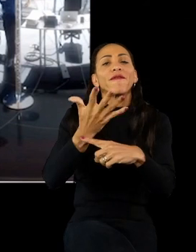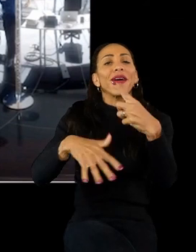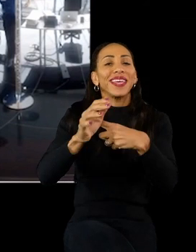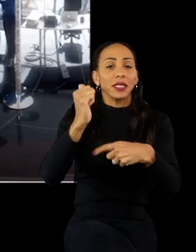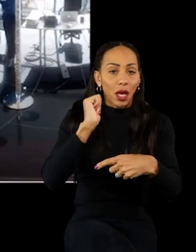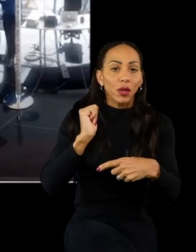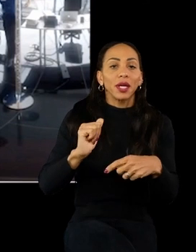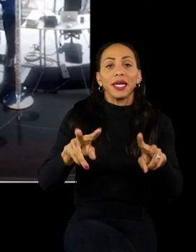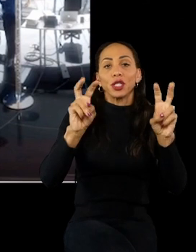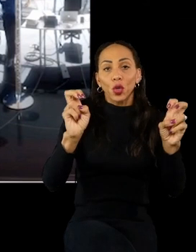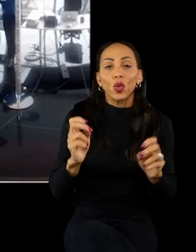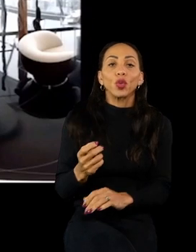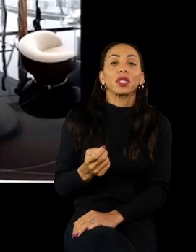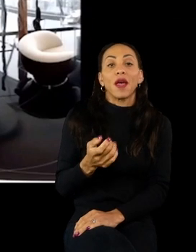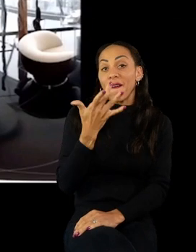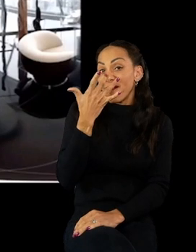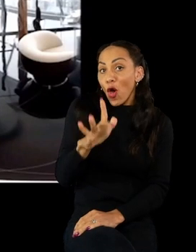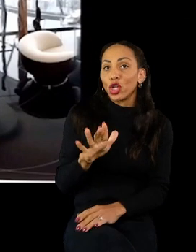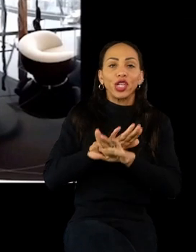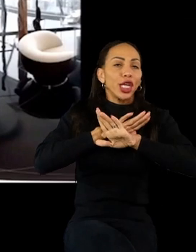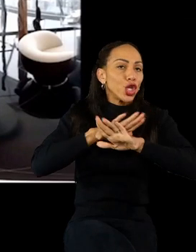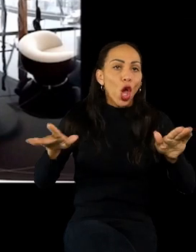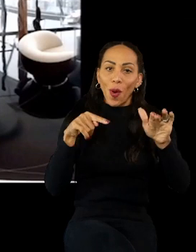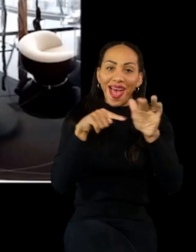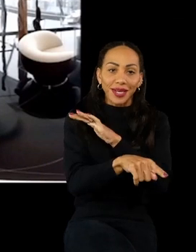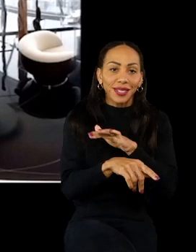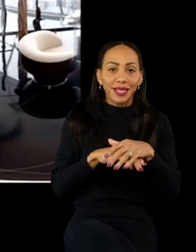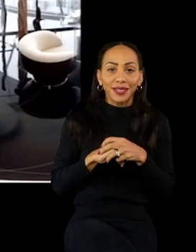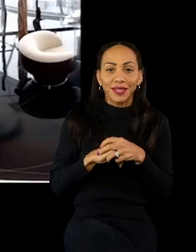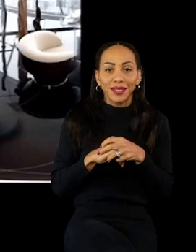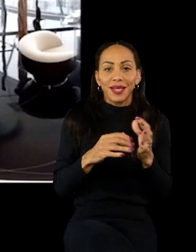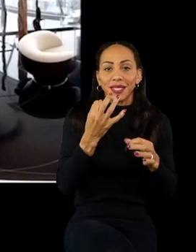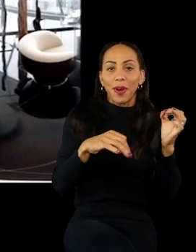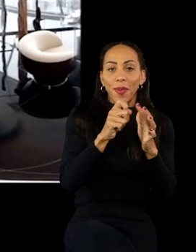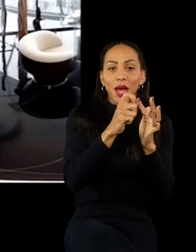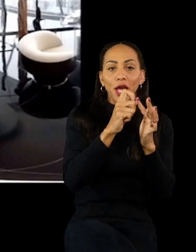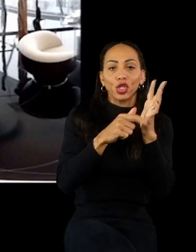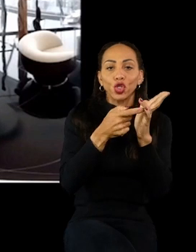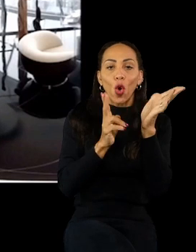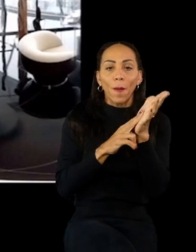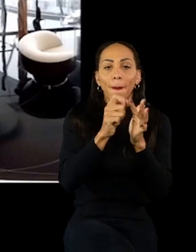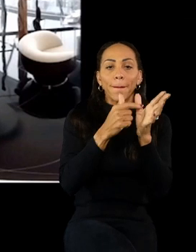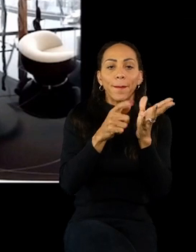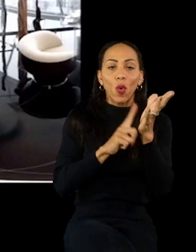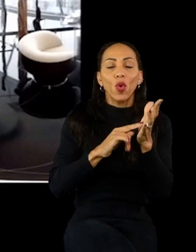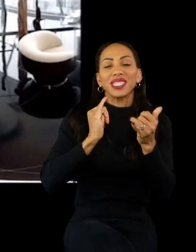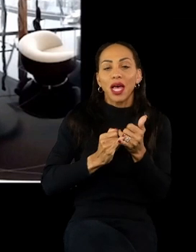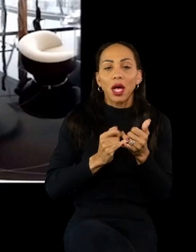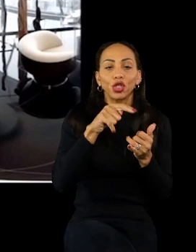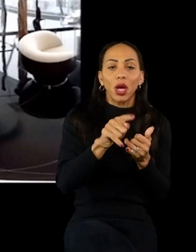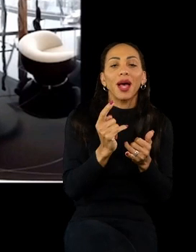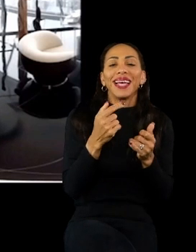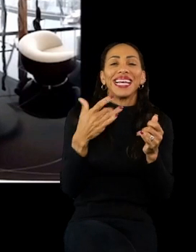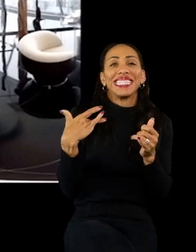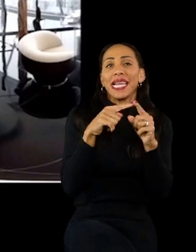who's also an actor. So this was from 5 years ago, and it's called Virtually No Exit. So there's a